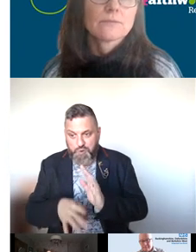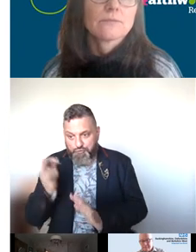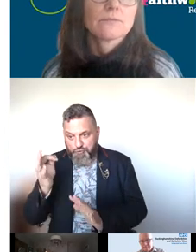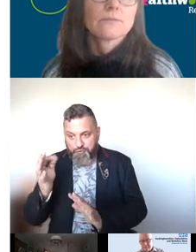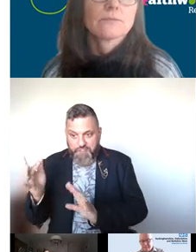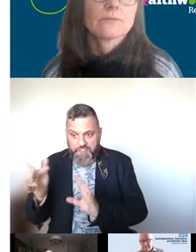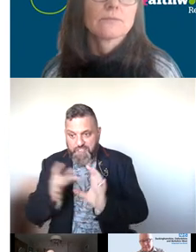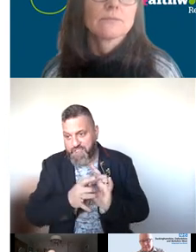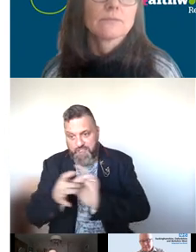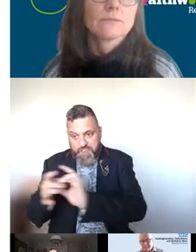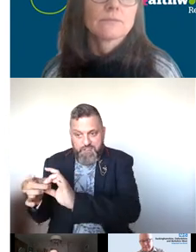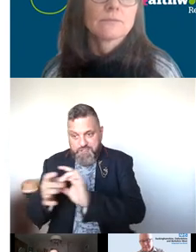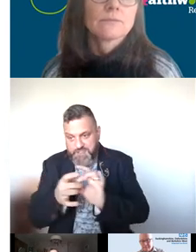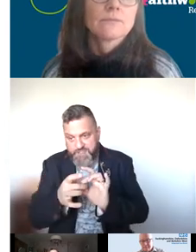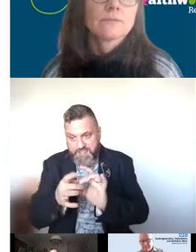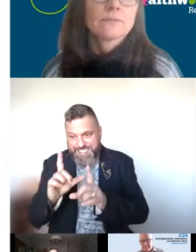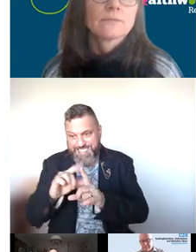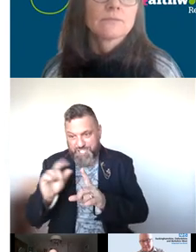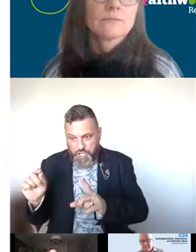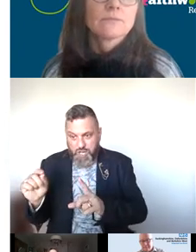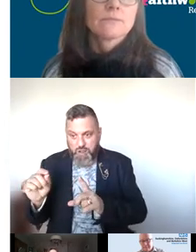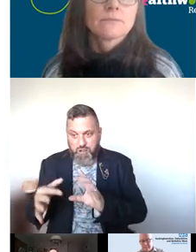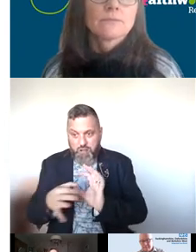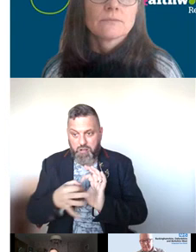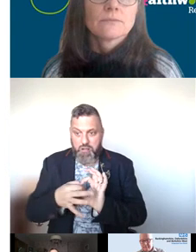up digitally between